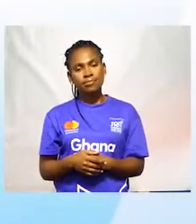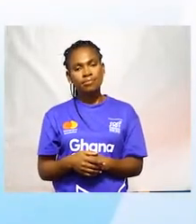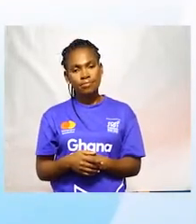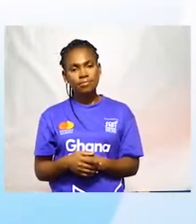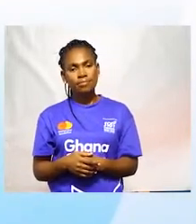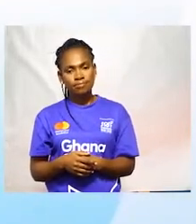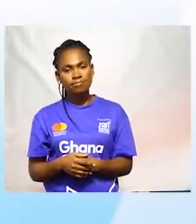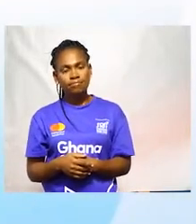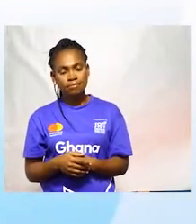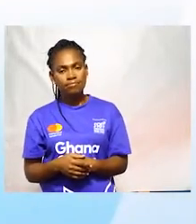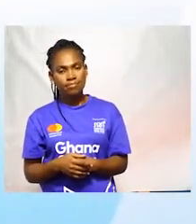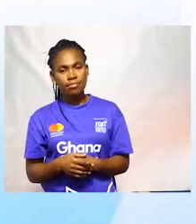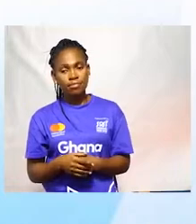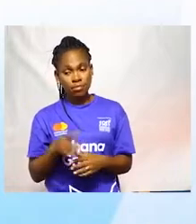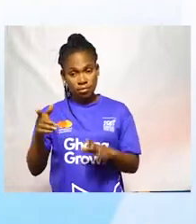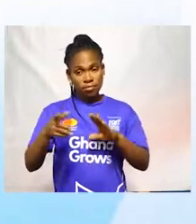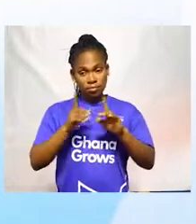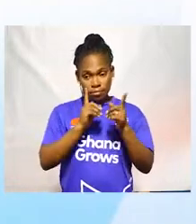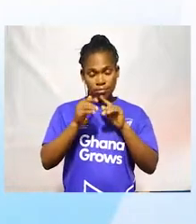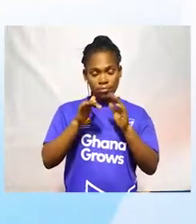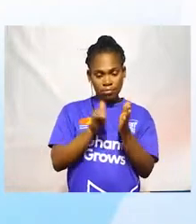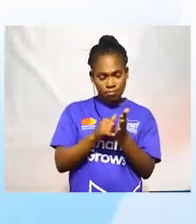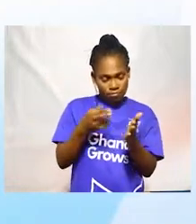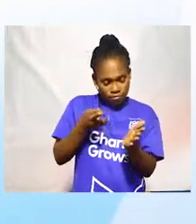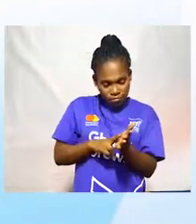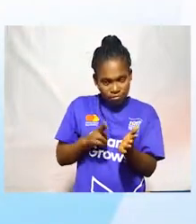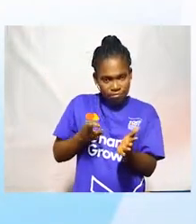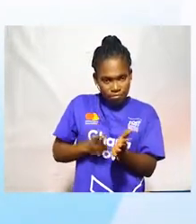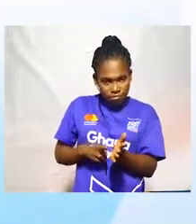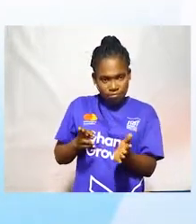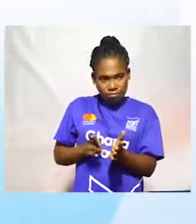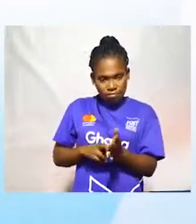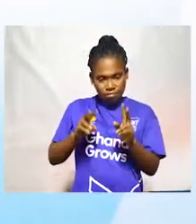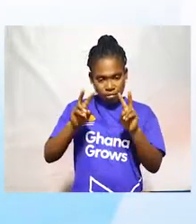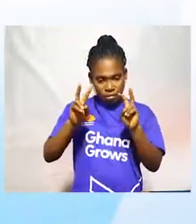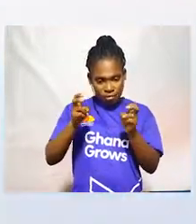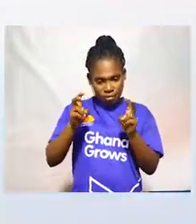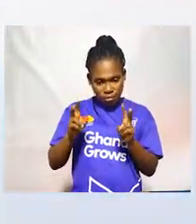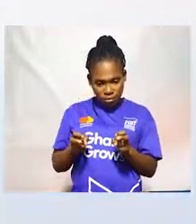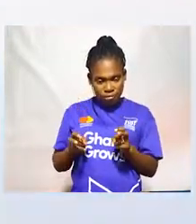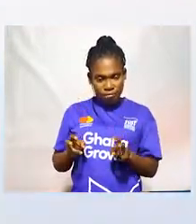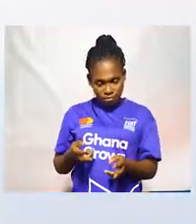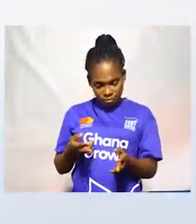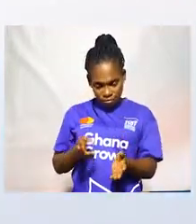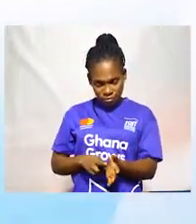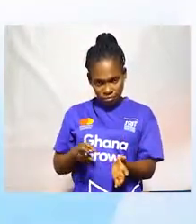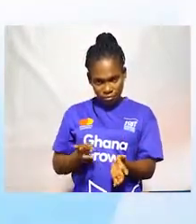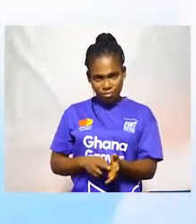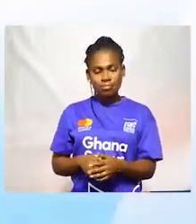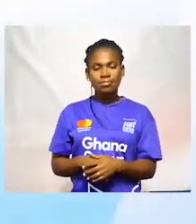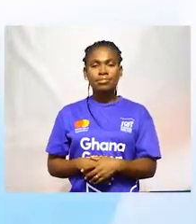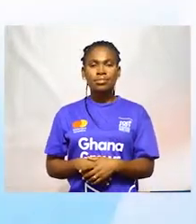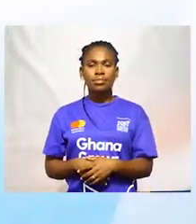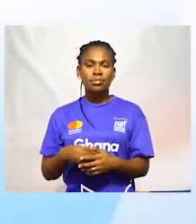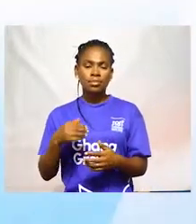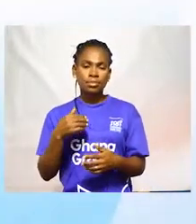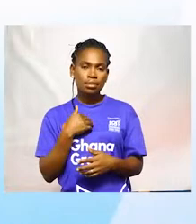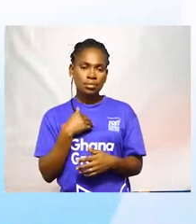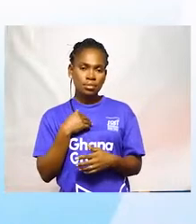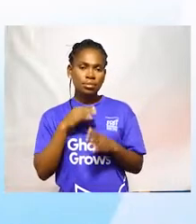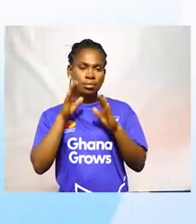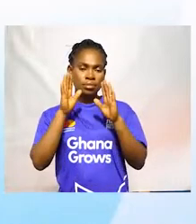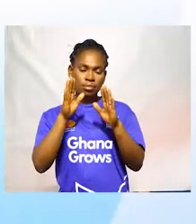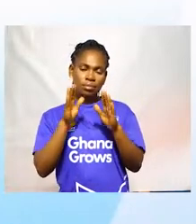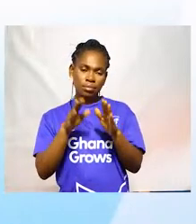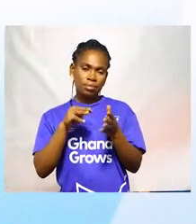storyteller. Actually, as you were talking, I was writing the chapters of the book. I mean, I wonder whether it's my first